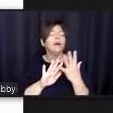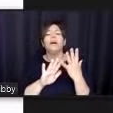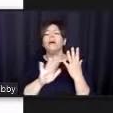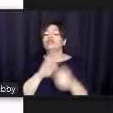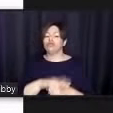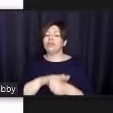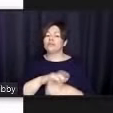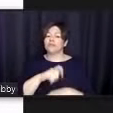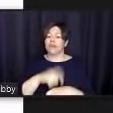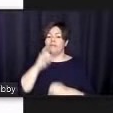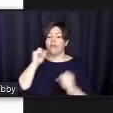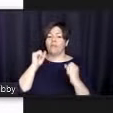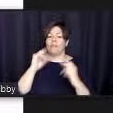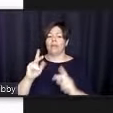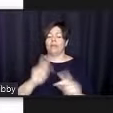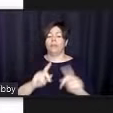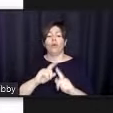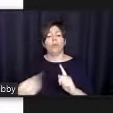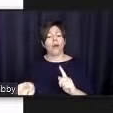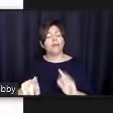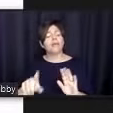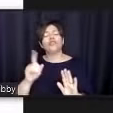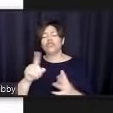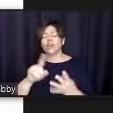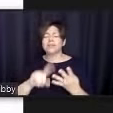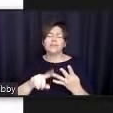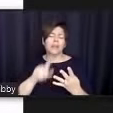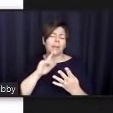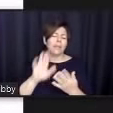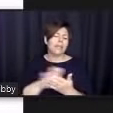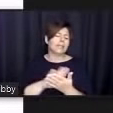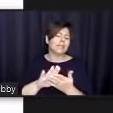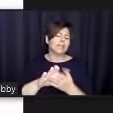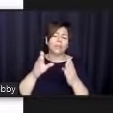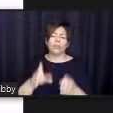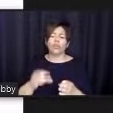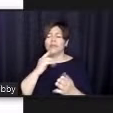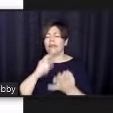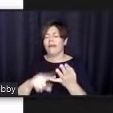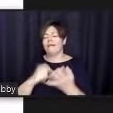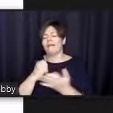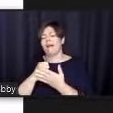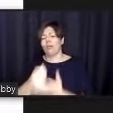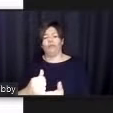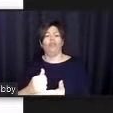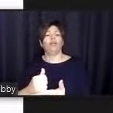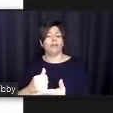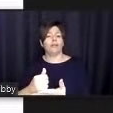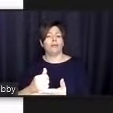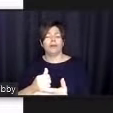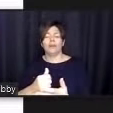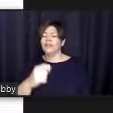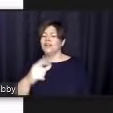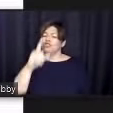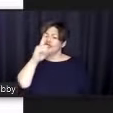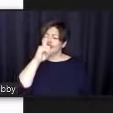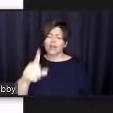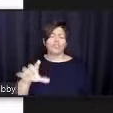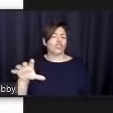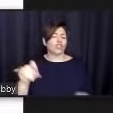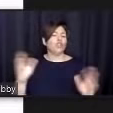time for a lot of them. But be the decent person and helpful person in the room. Just step up a part of this,